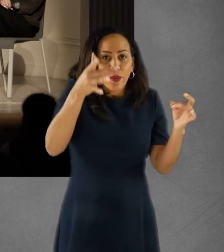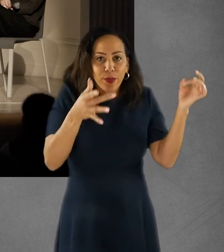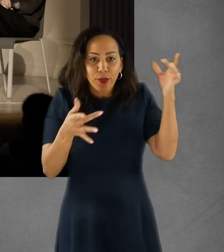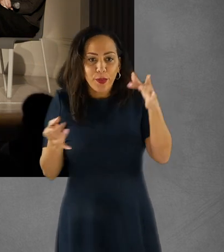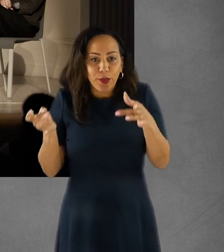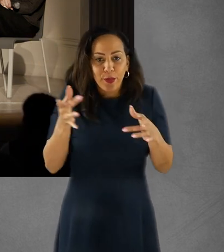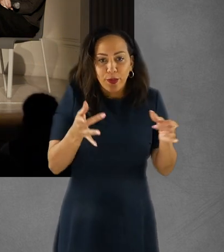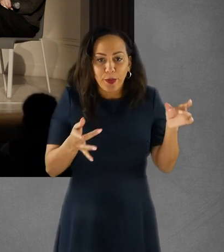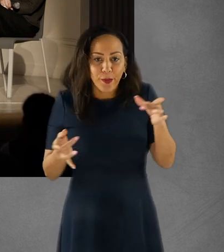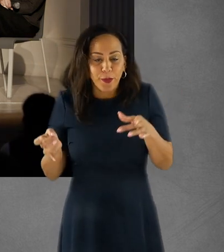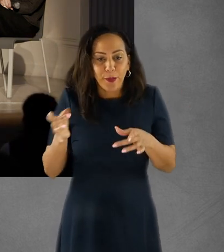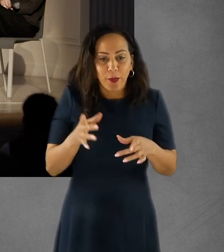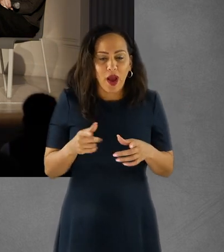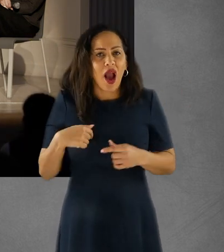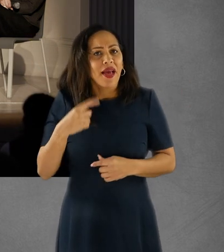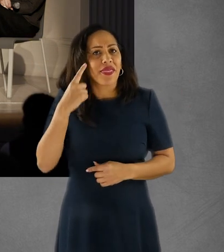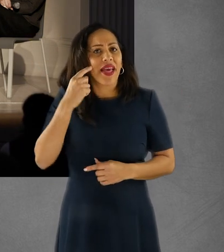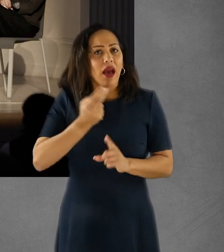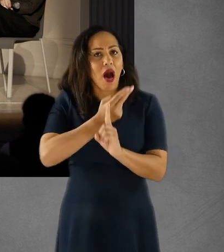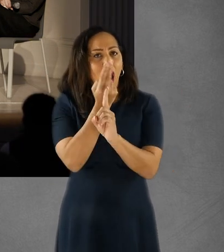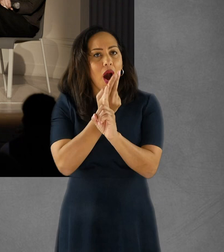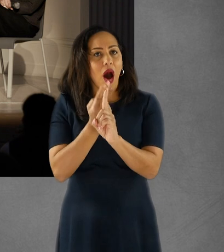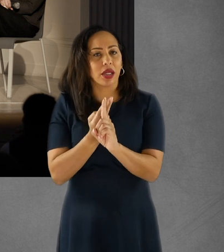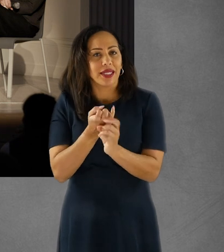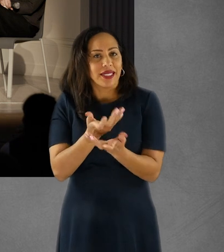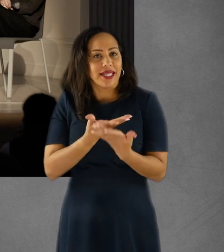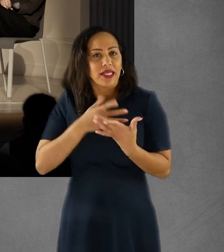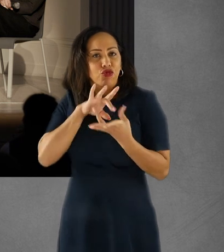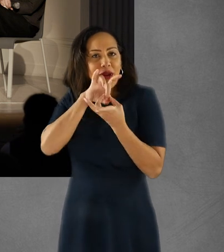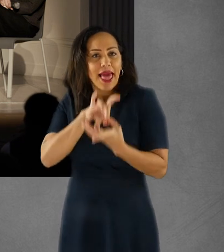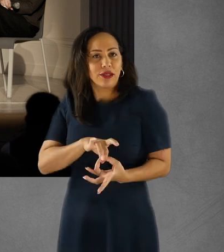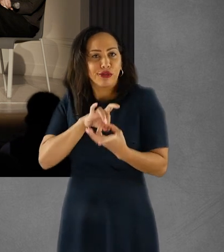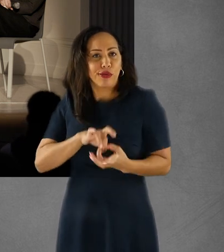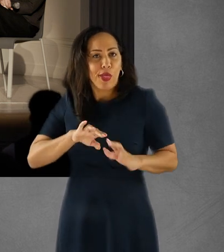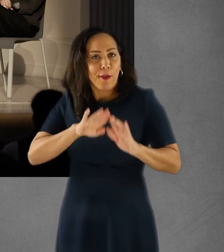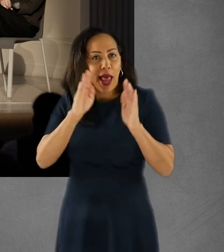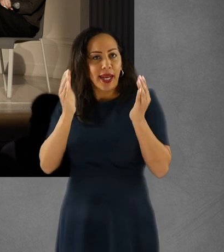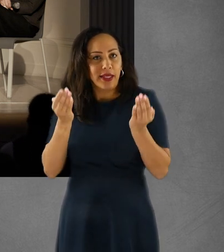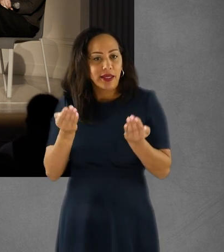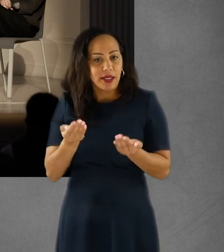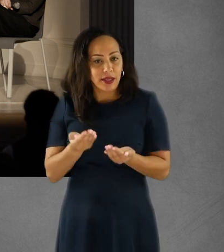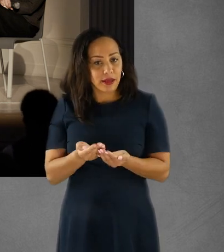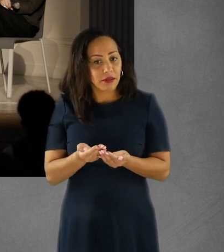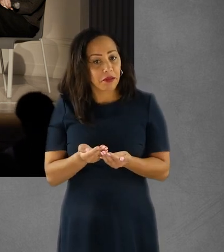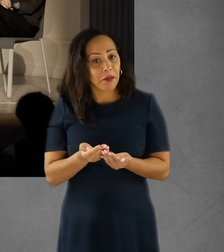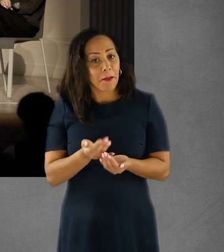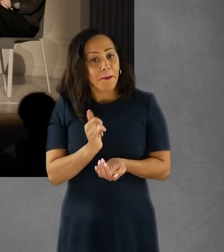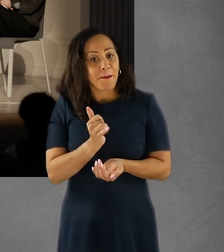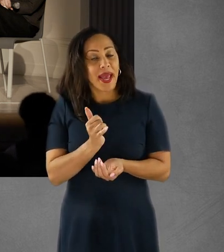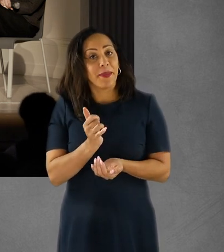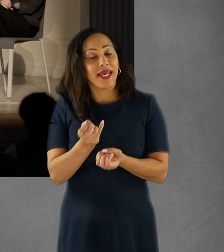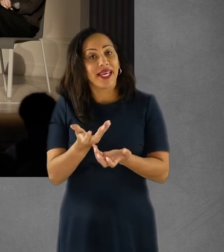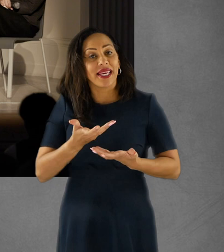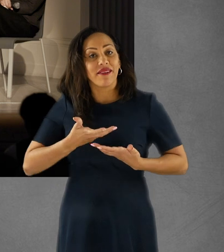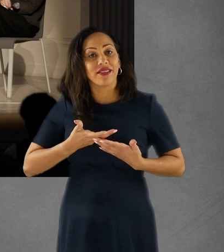planet. It might also be that it holds a certain kind of prophetic. Is that too much? I